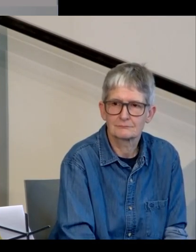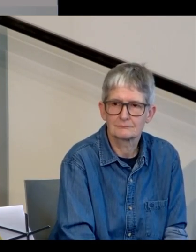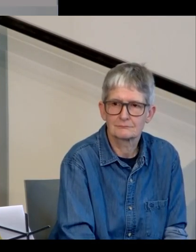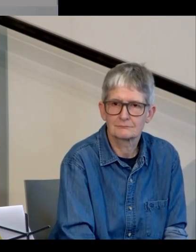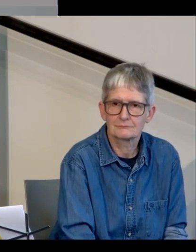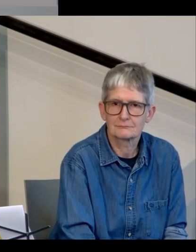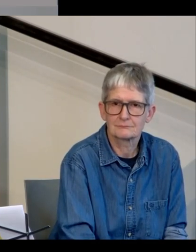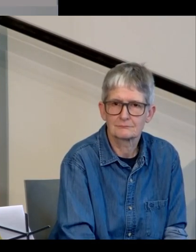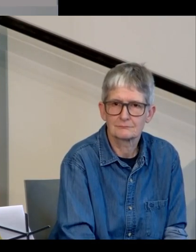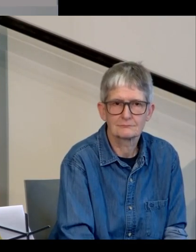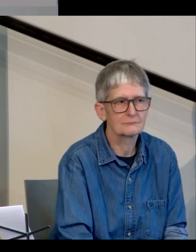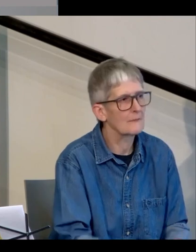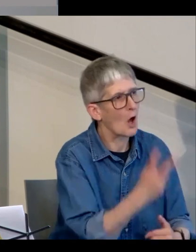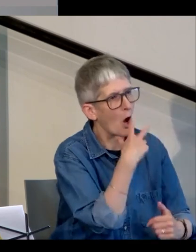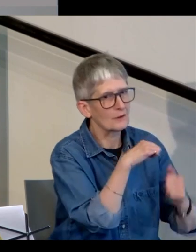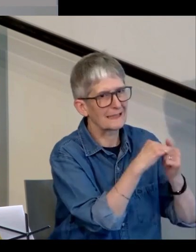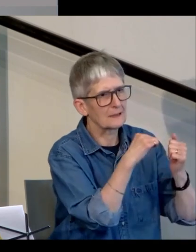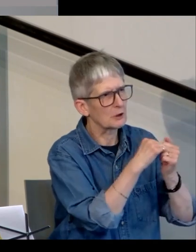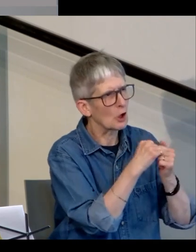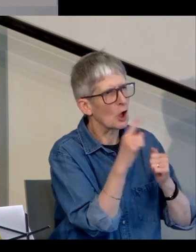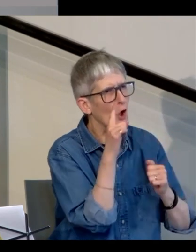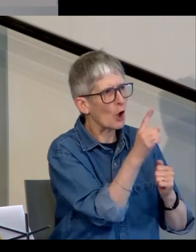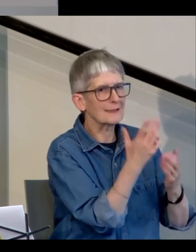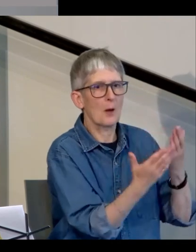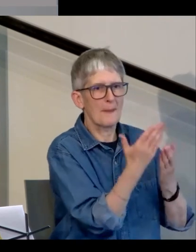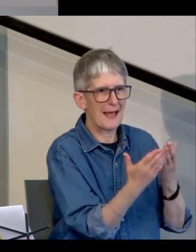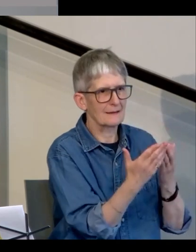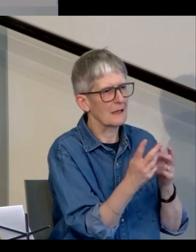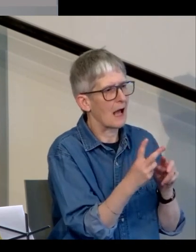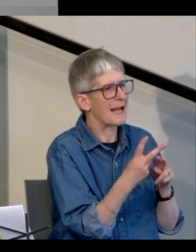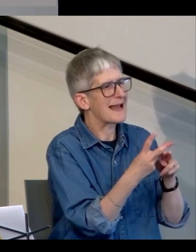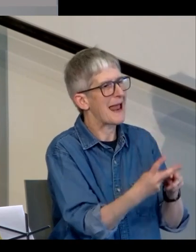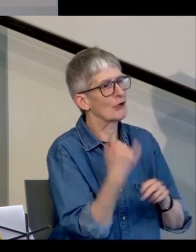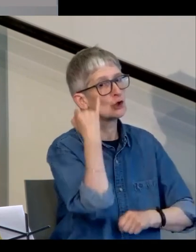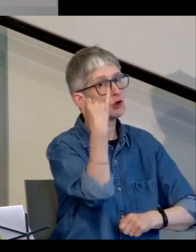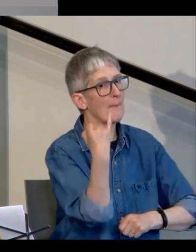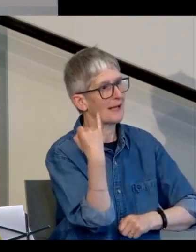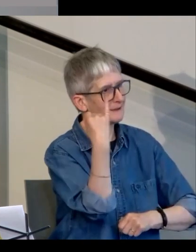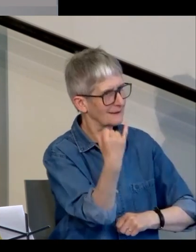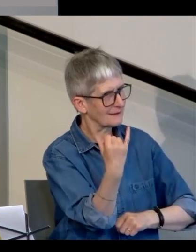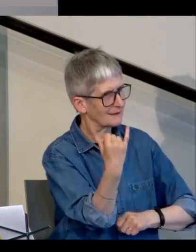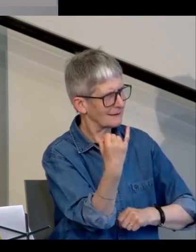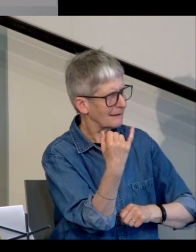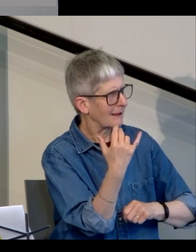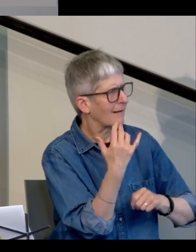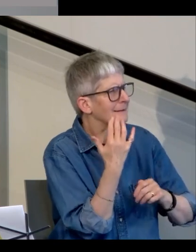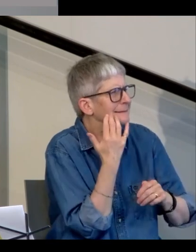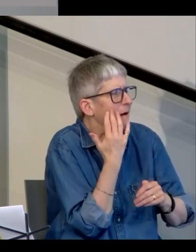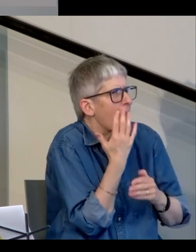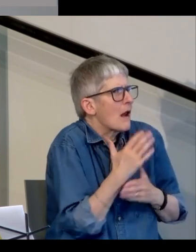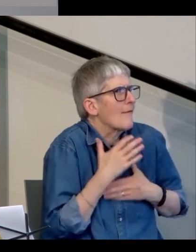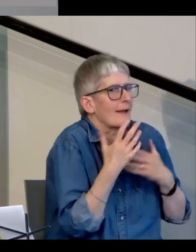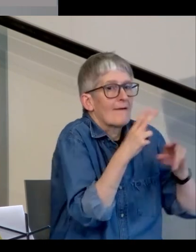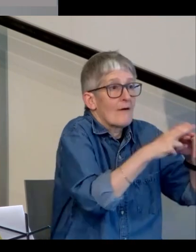We see in the Old Testament God being compared to being a caring shepherd, a tender, loving father.